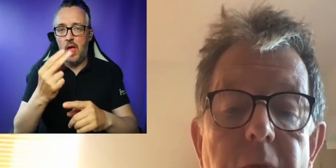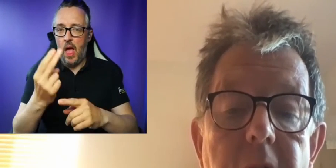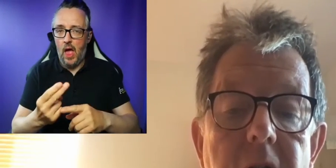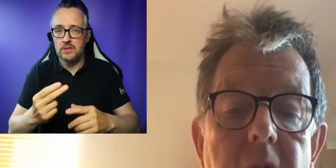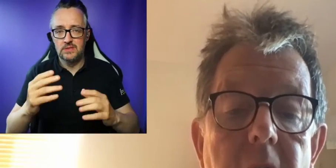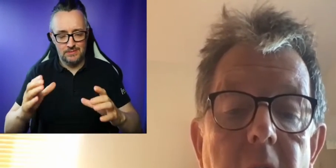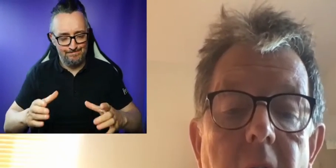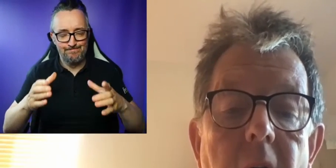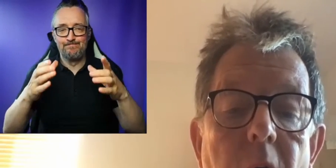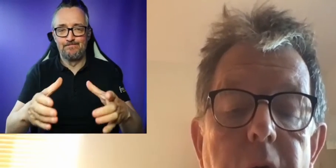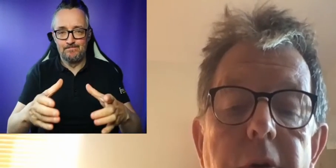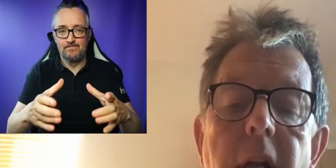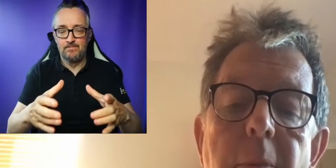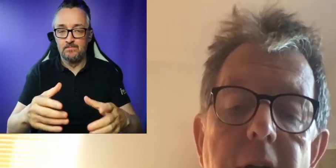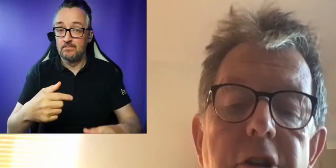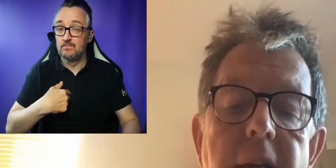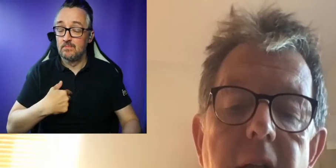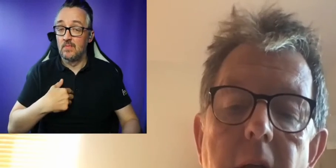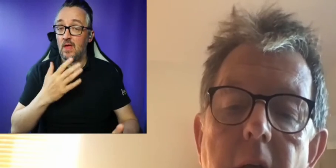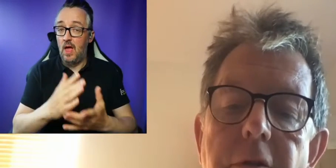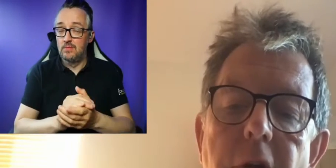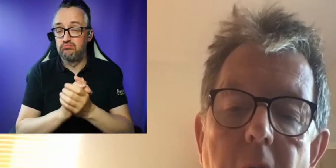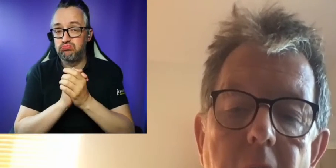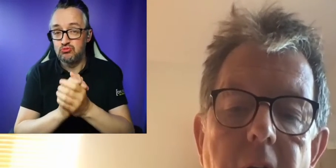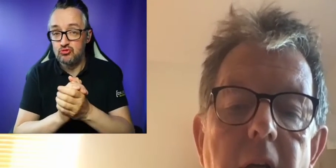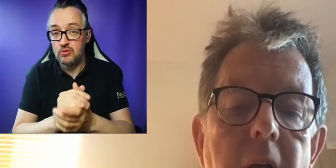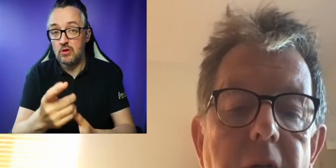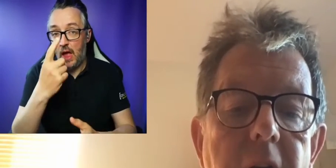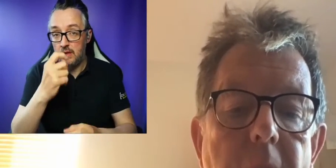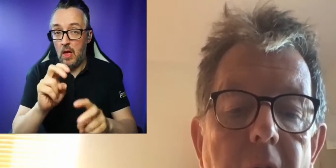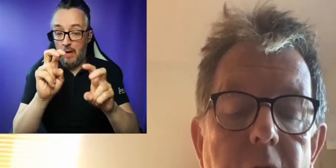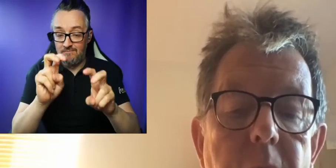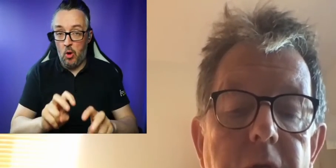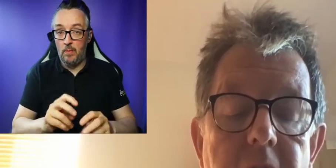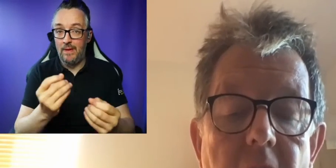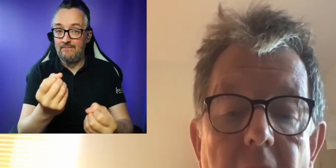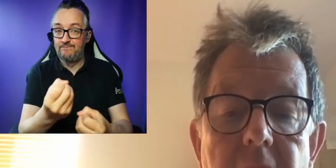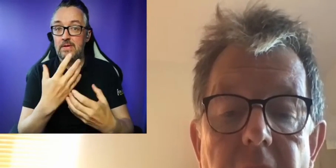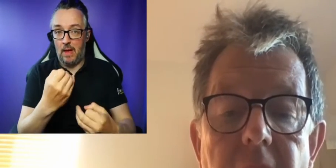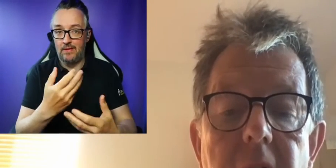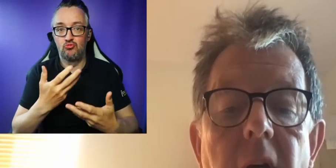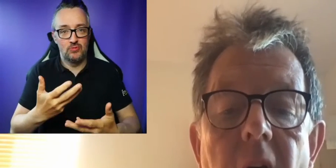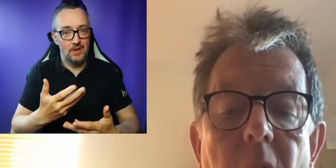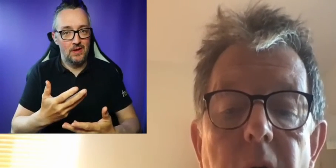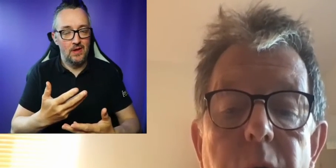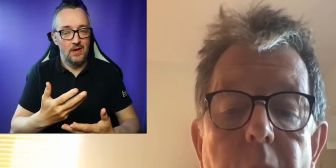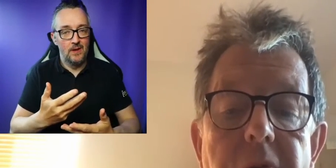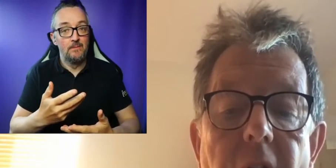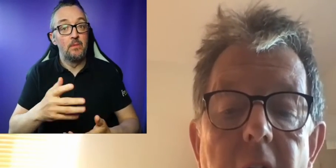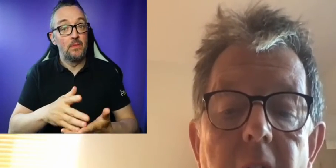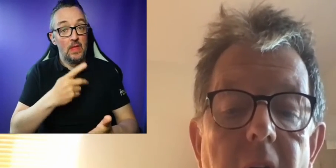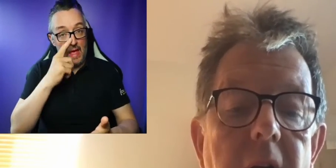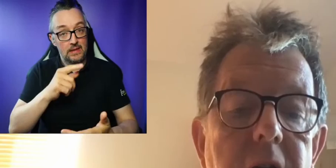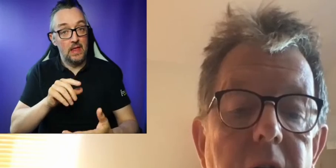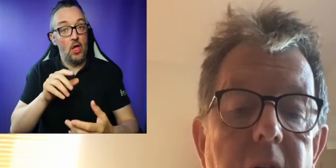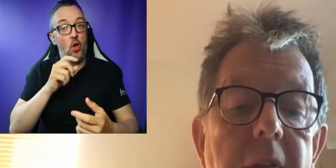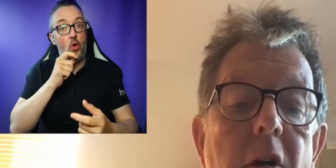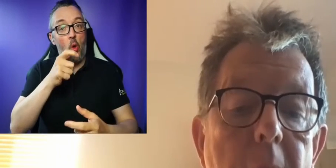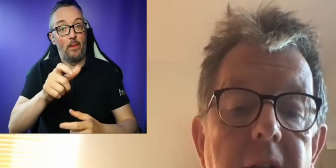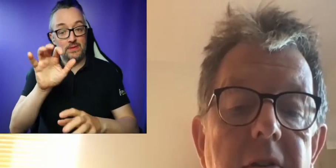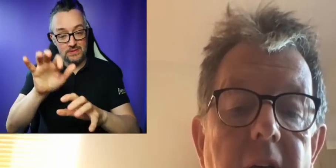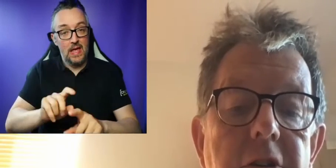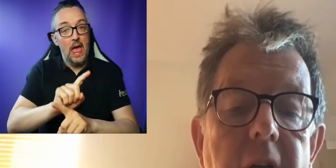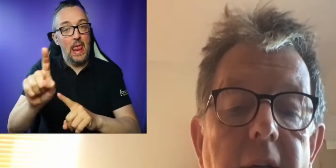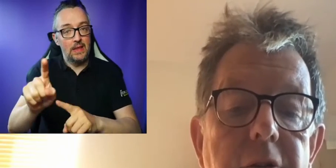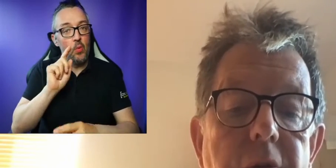arts movement. We'd really appreciate it if you could fill in a feedback form for today's event, which we'll provide a link to in